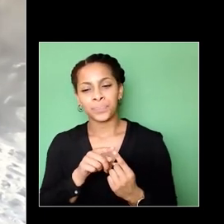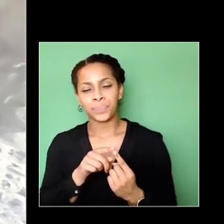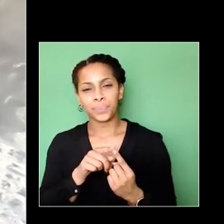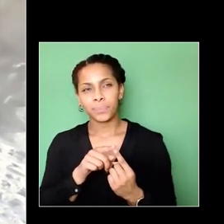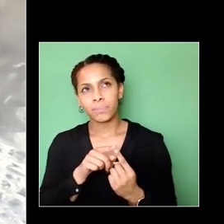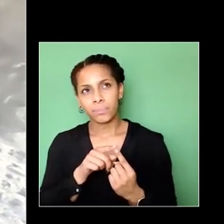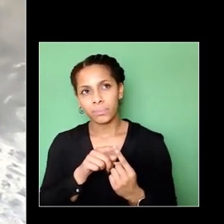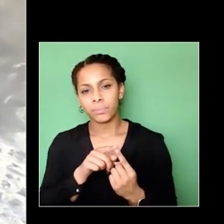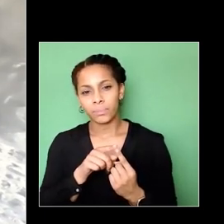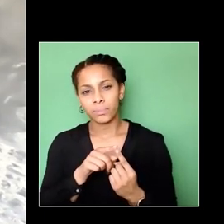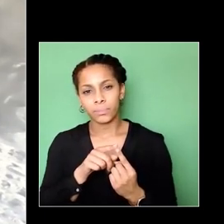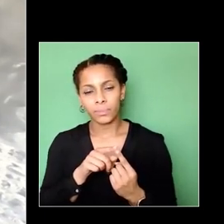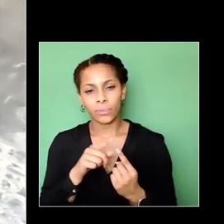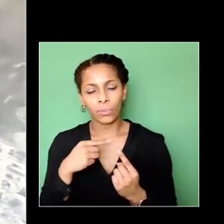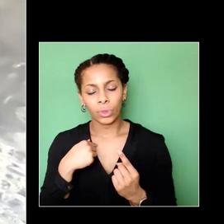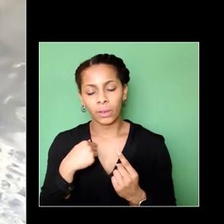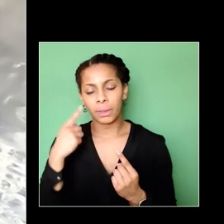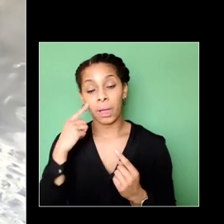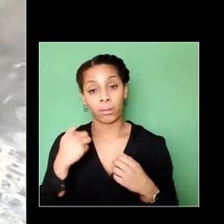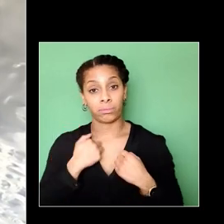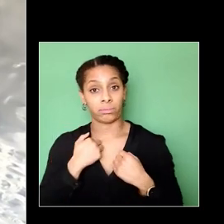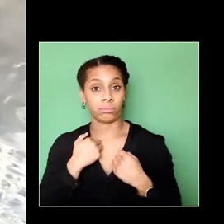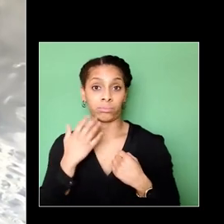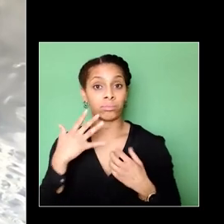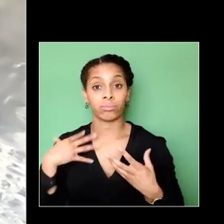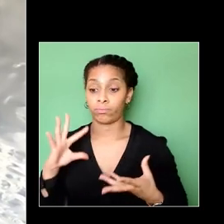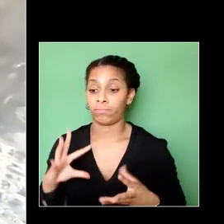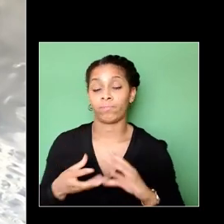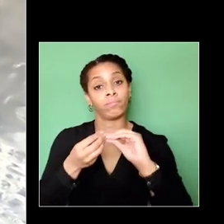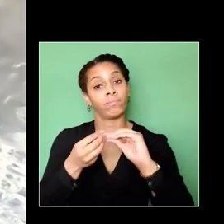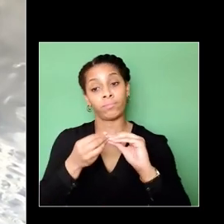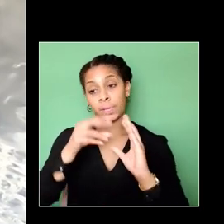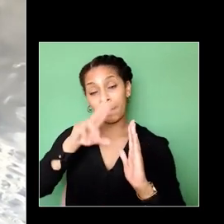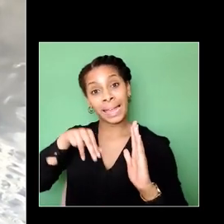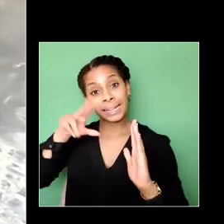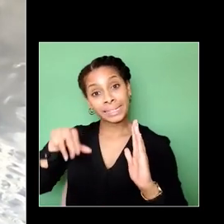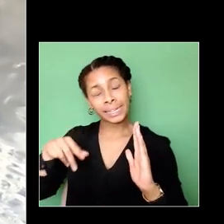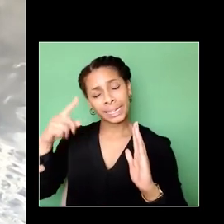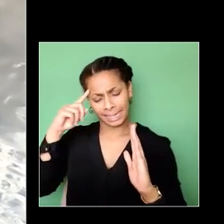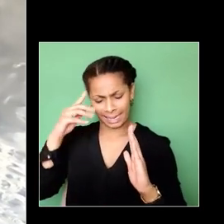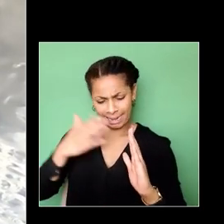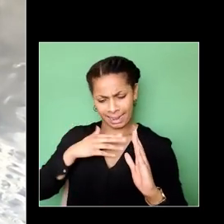if I think about the process of painting, it's a poetry.